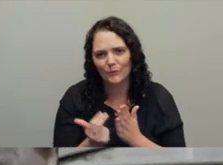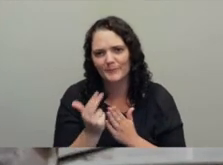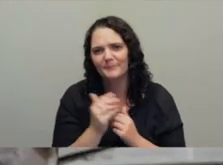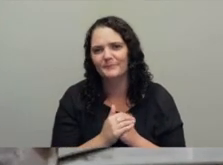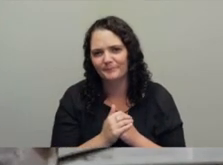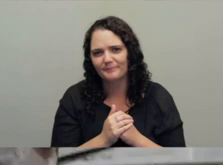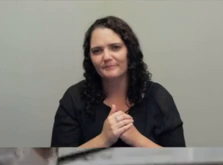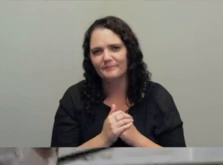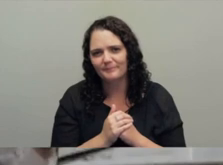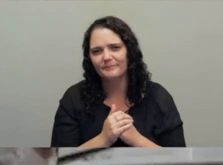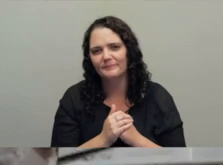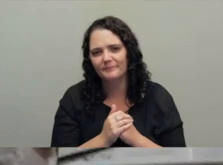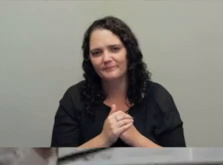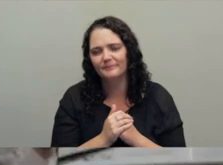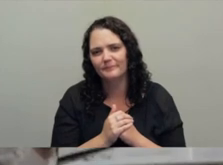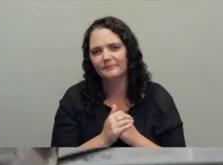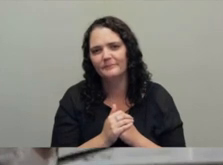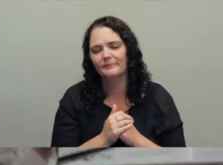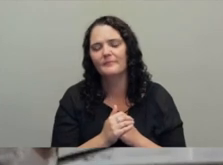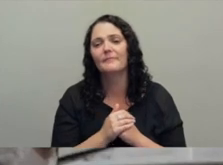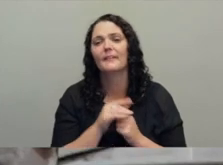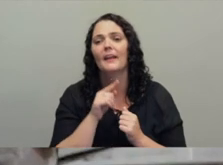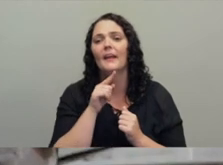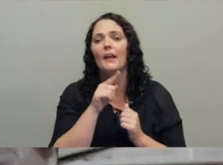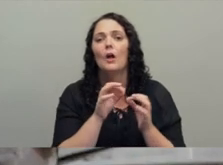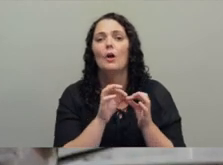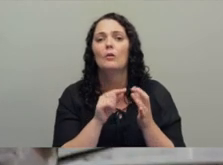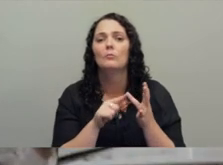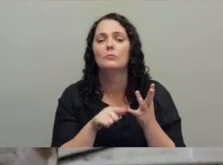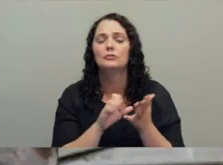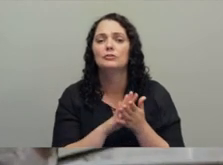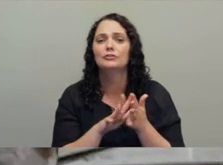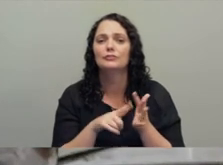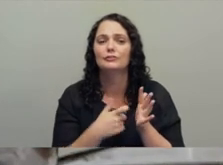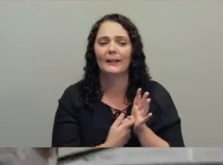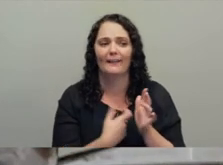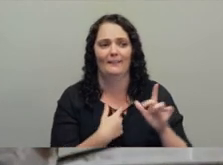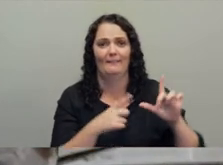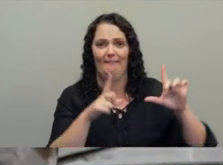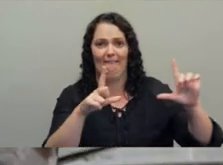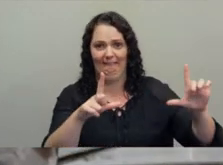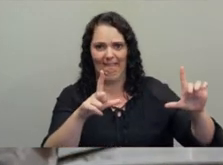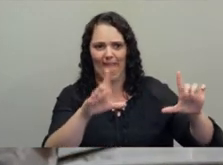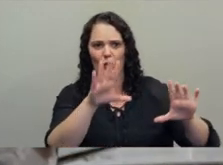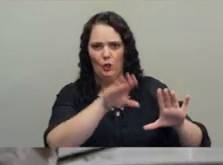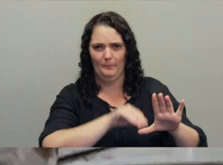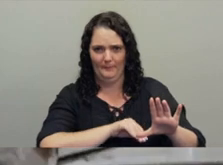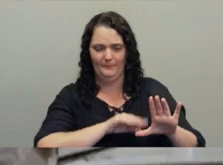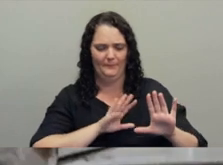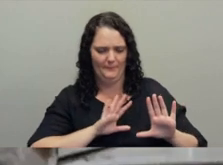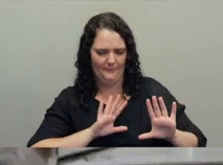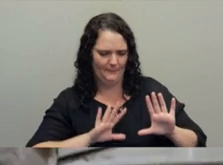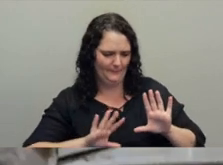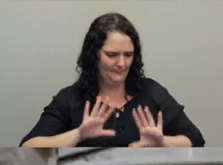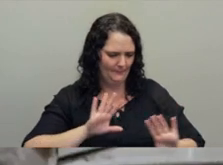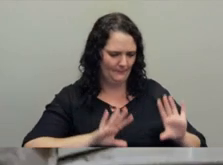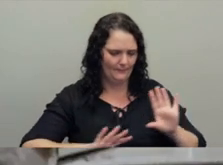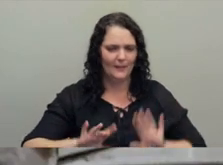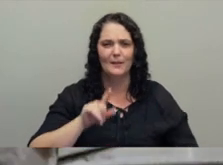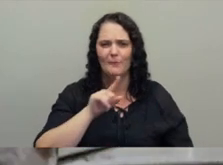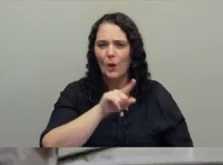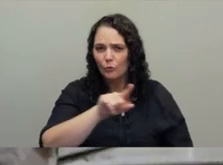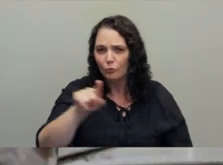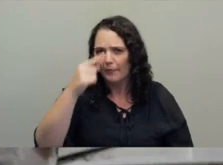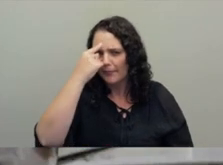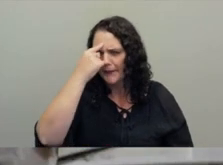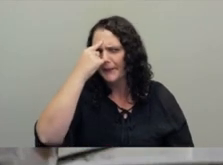the Boucher drawing that I'm using as the model for it. But you decide on your own strategy, all right? And let's go into it